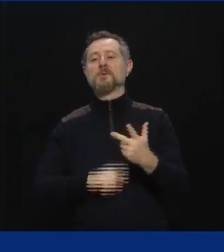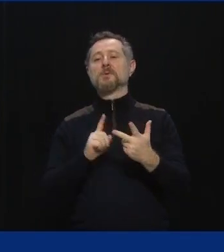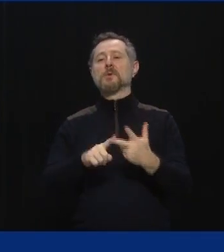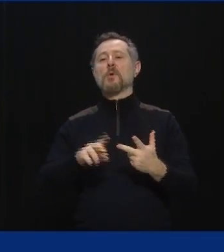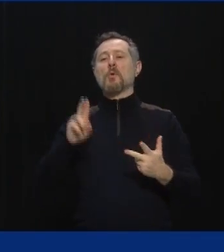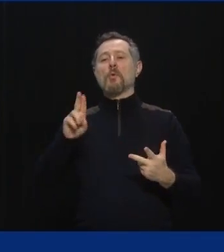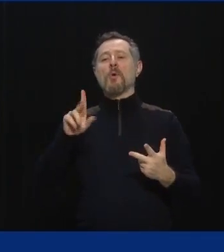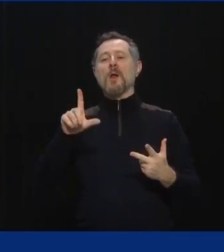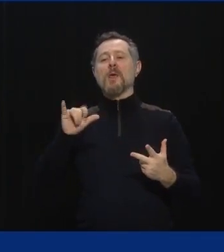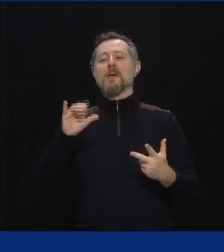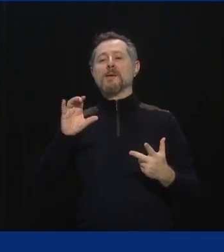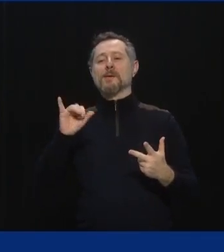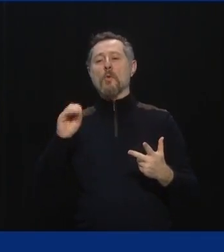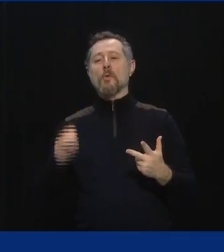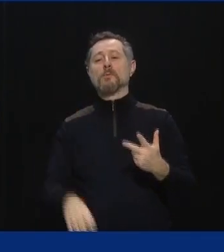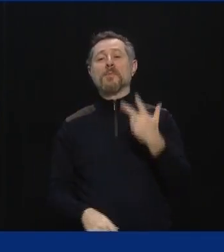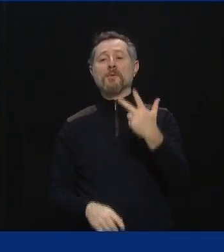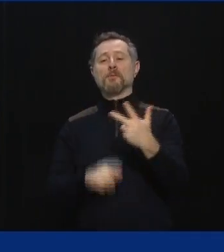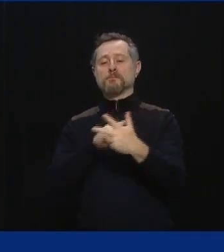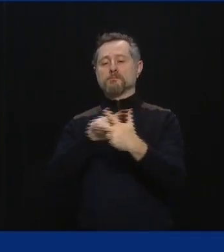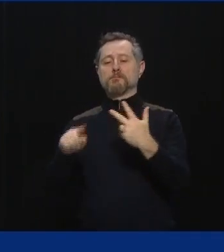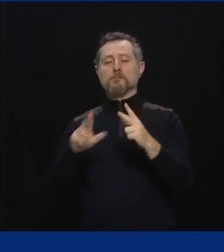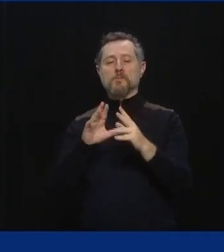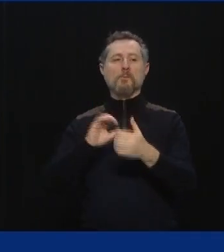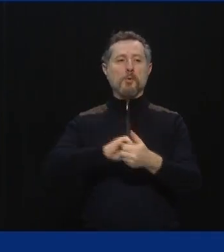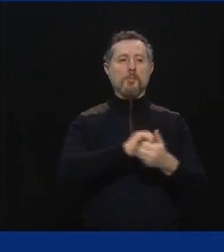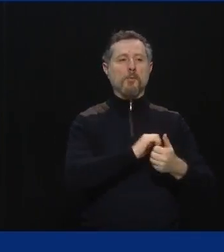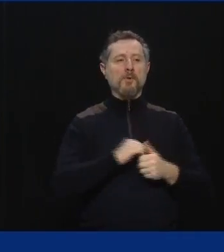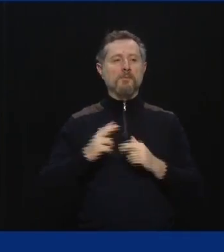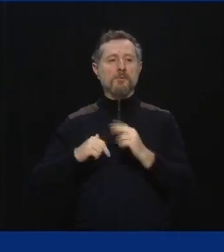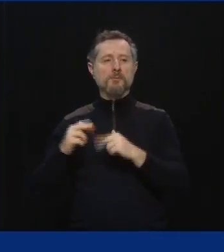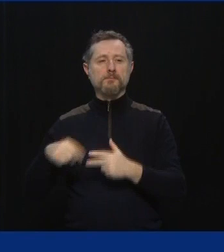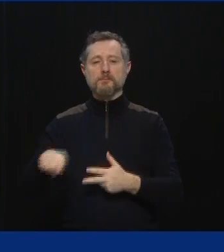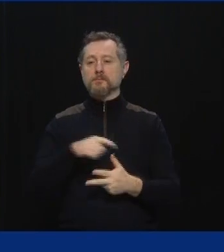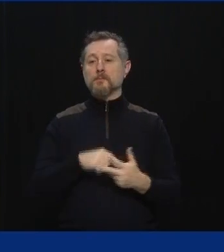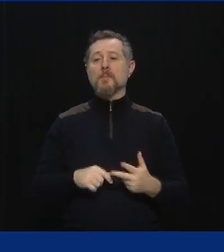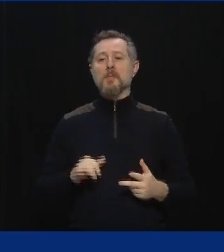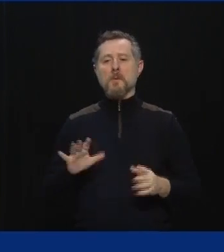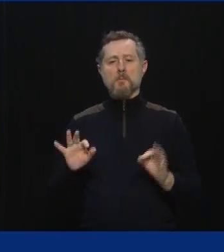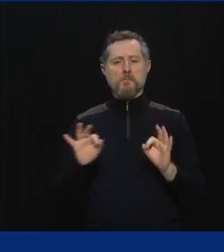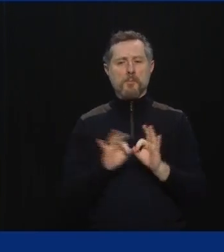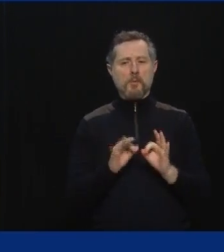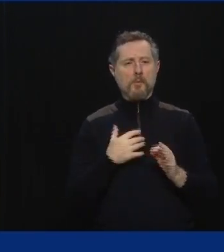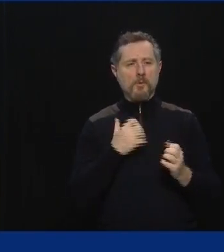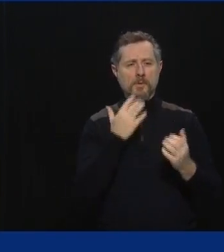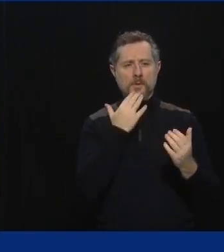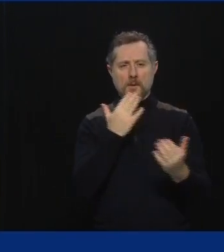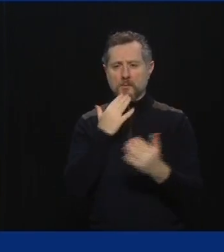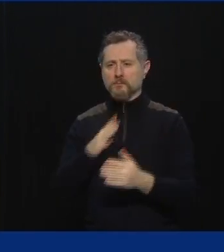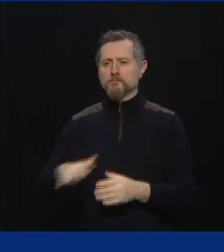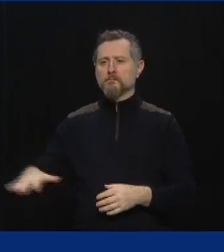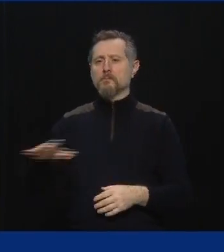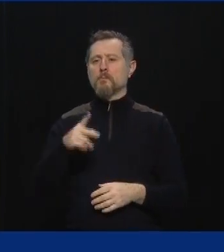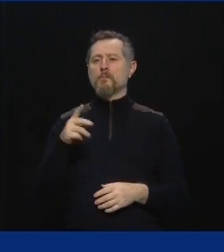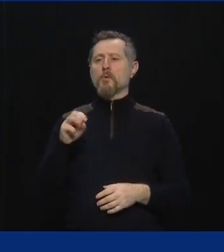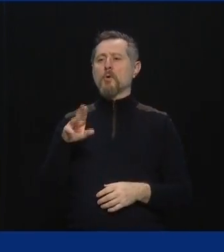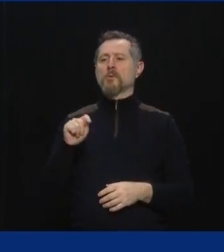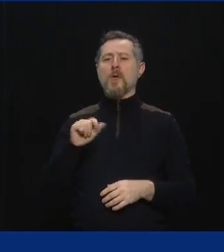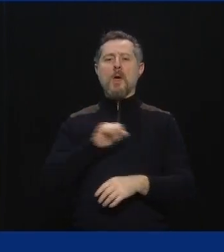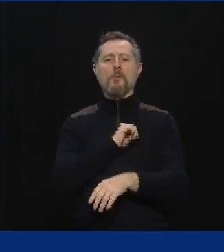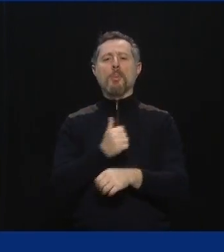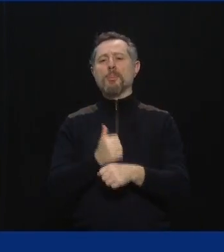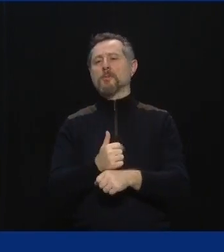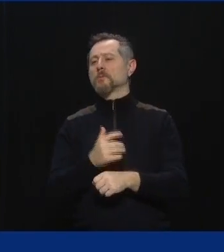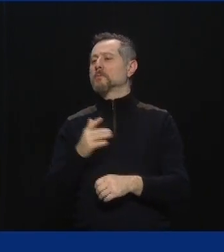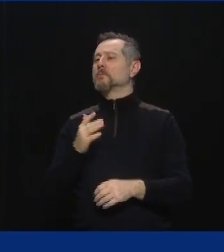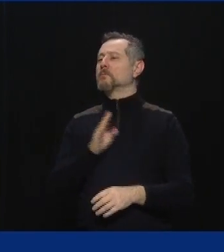we are announcing today. And I'd also like to say thank you, and it's very important, to the entire Port Authority Board for